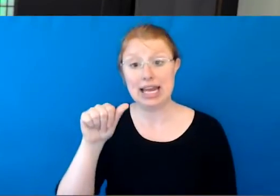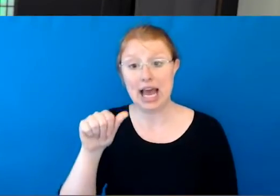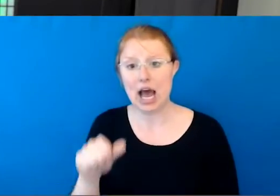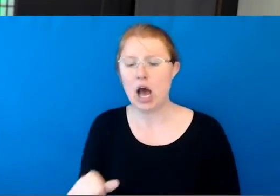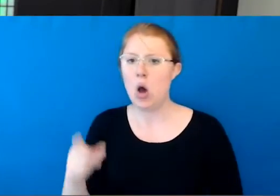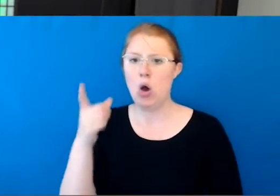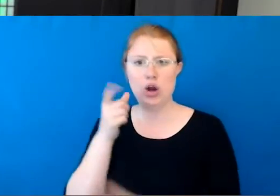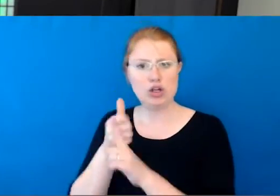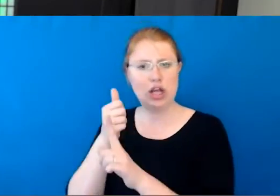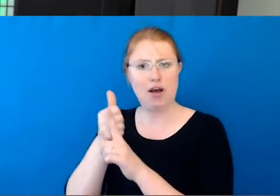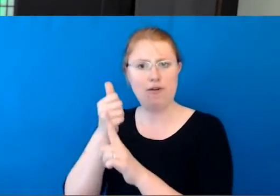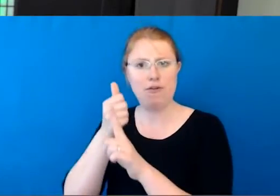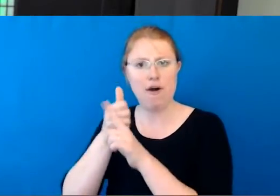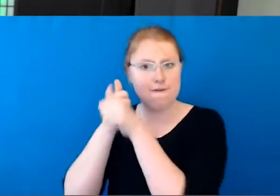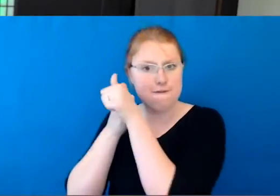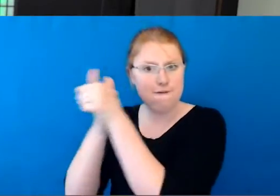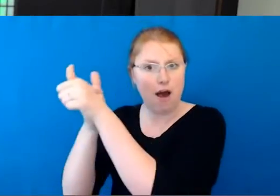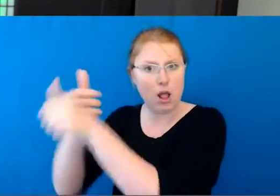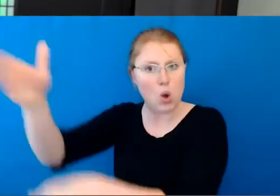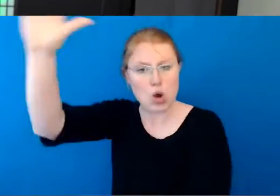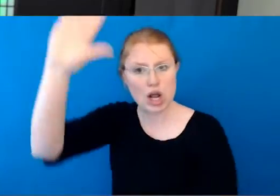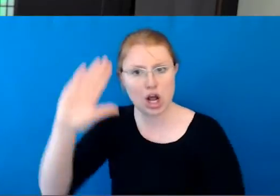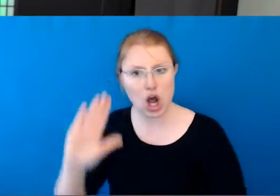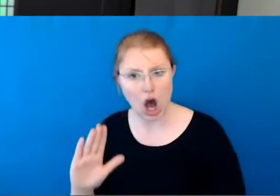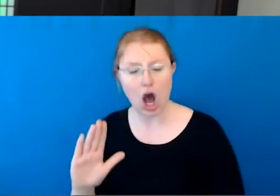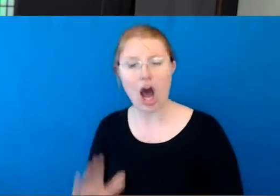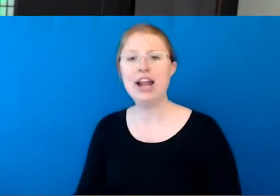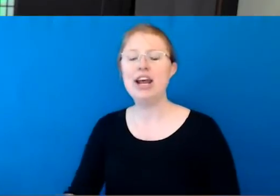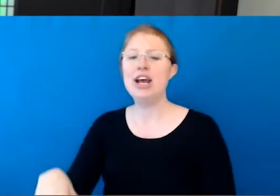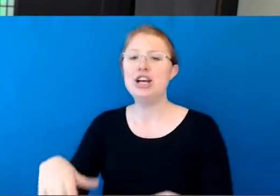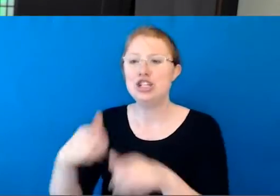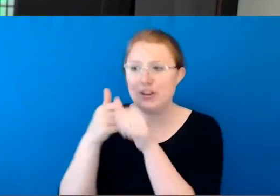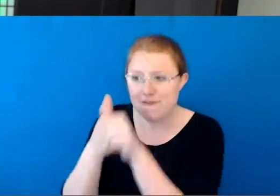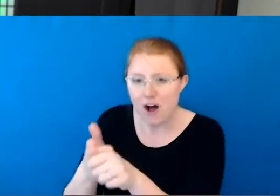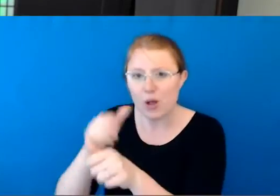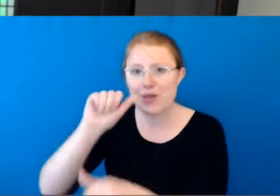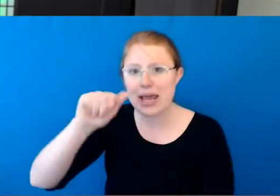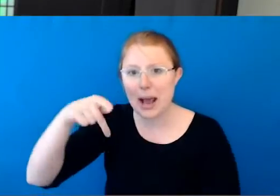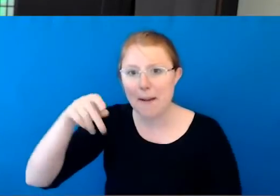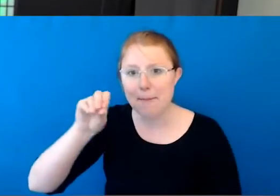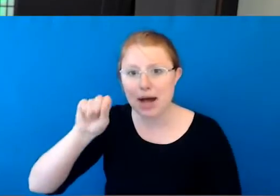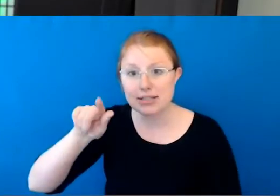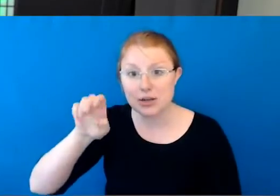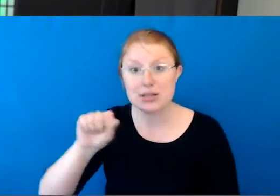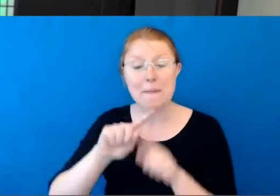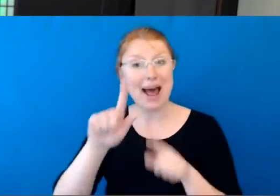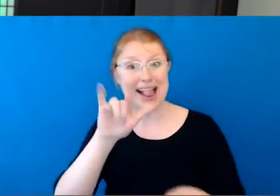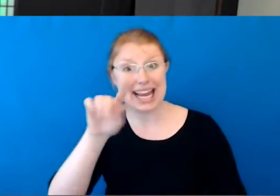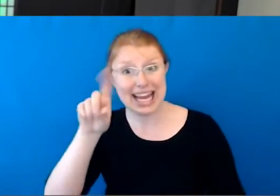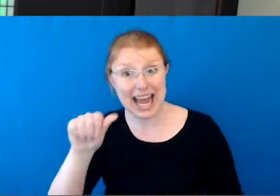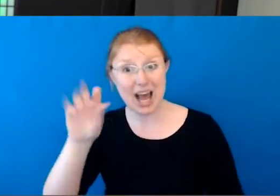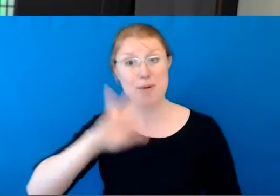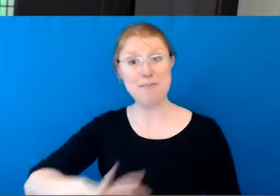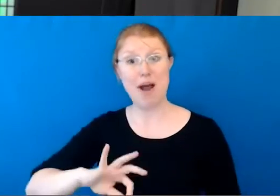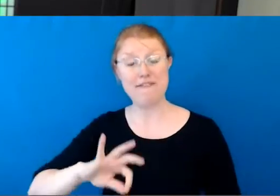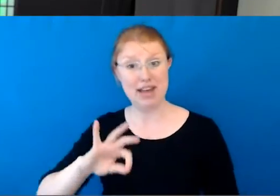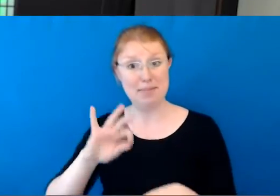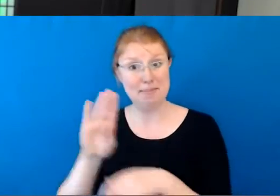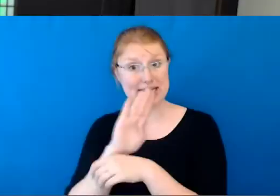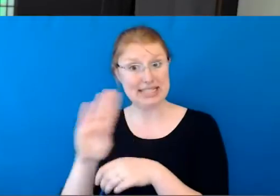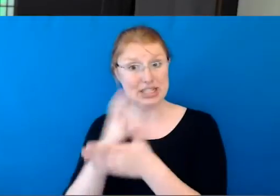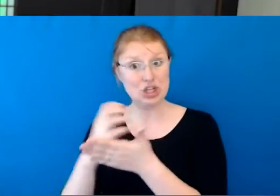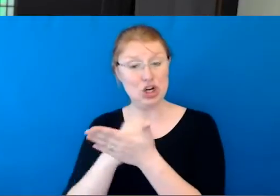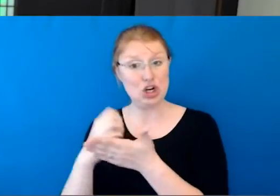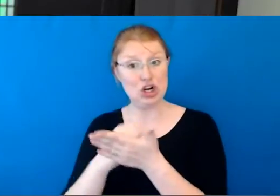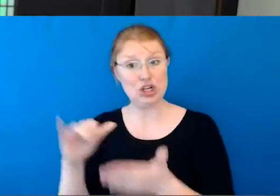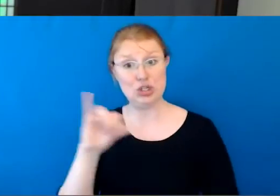find purple things, that's why purple is a royal color. Kings would have purple curtains and linens and all kinds of stuff. So Lydia was an example